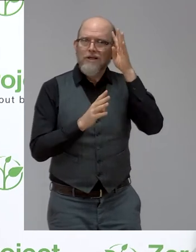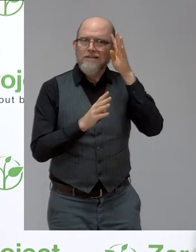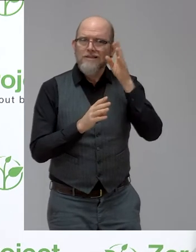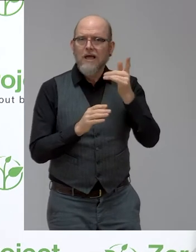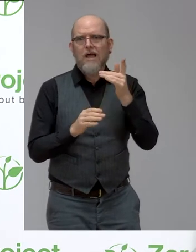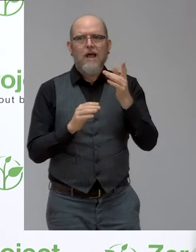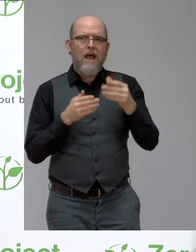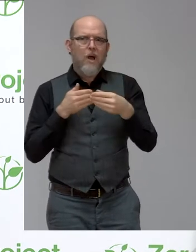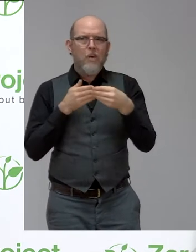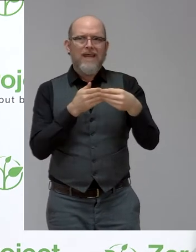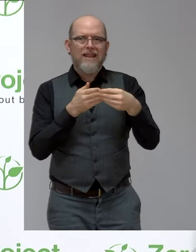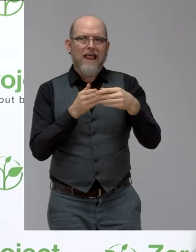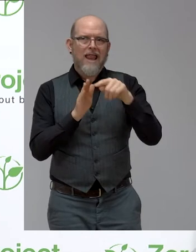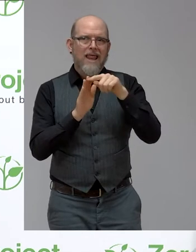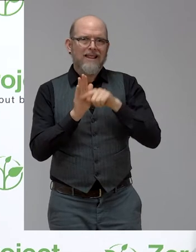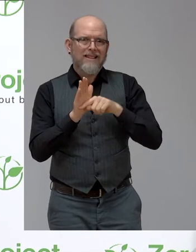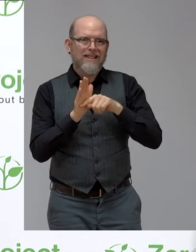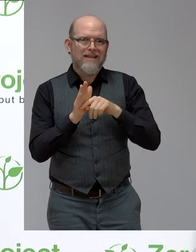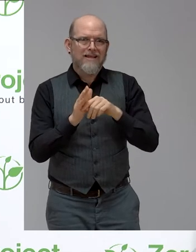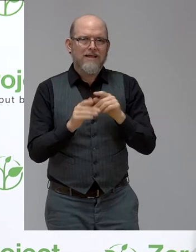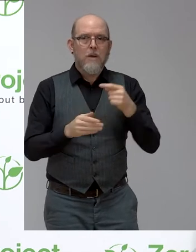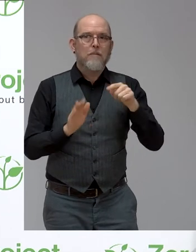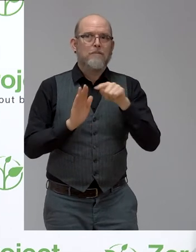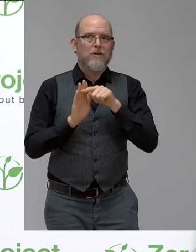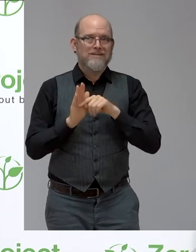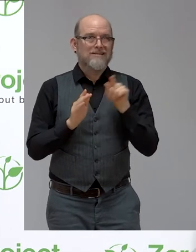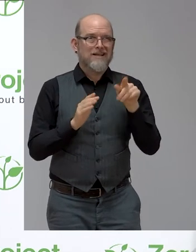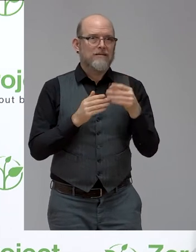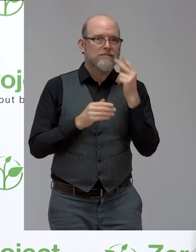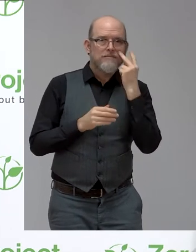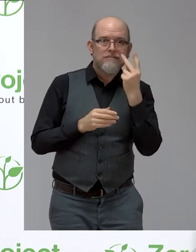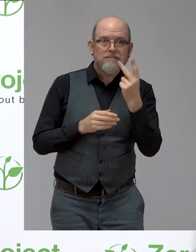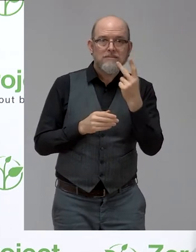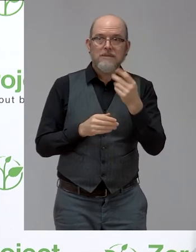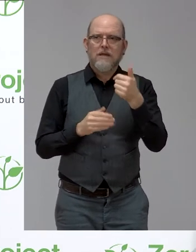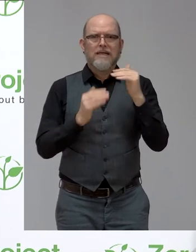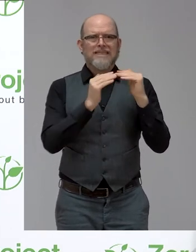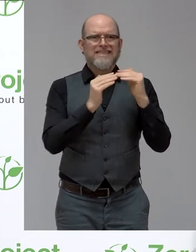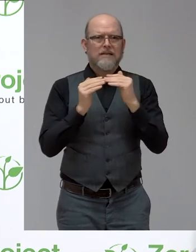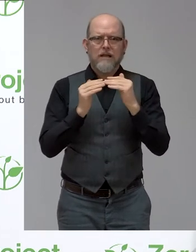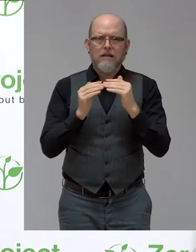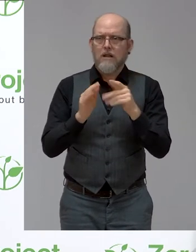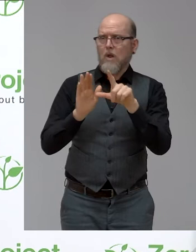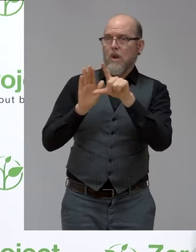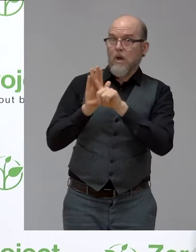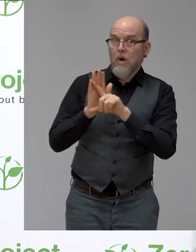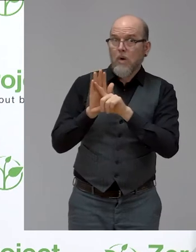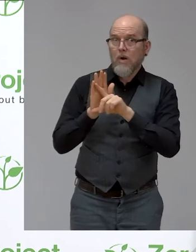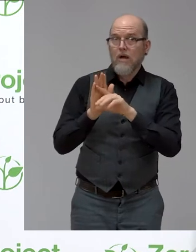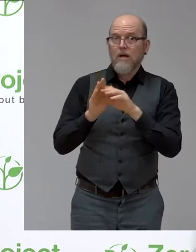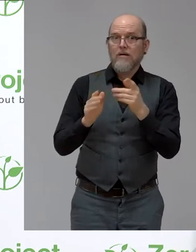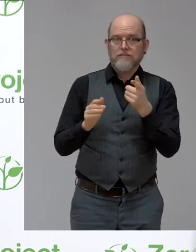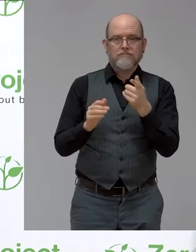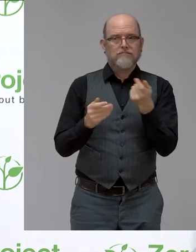practices and policies are standards, laws, and regulation, which have a big impact on big parts